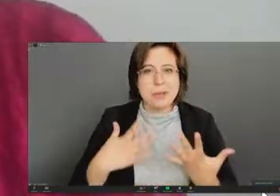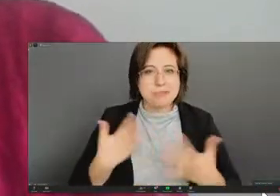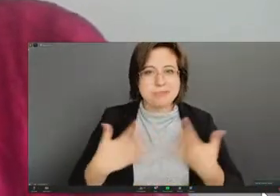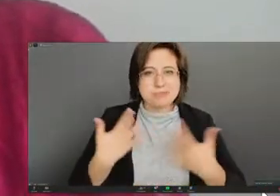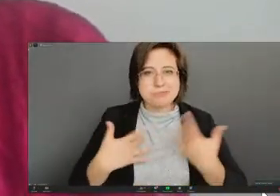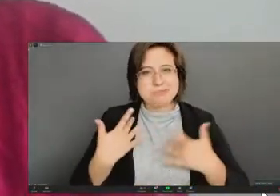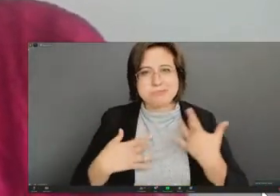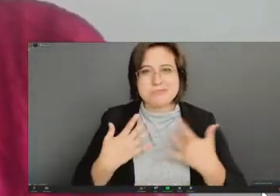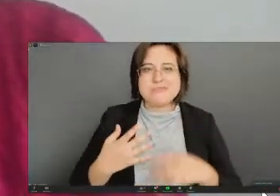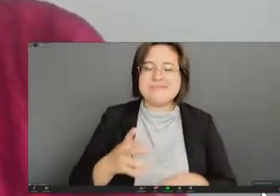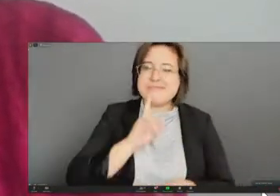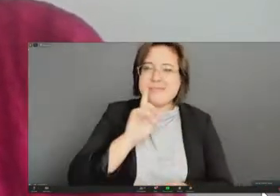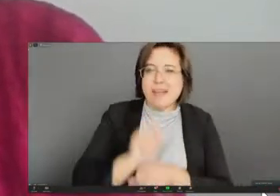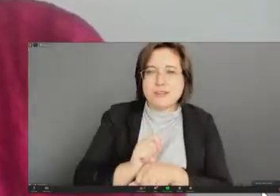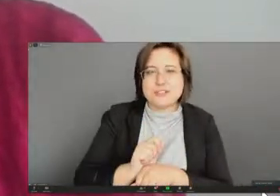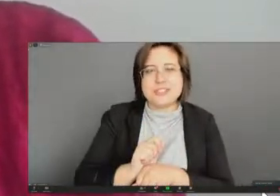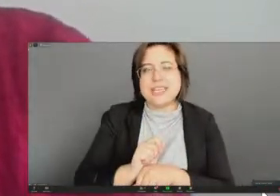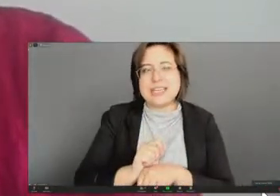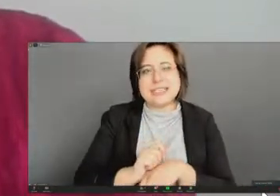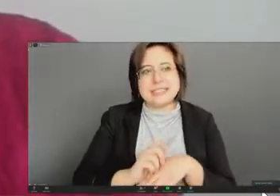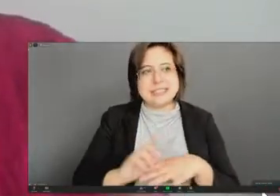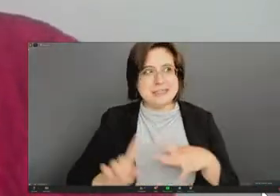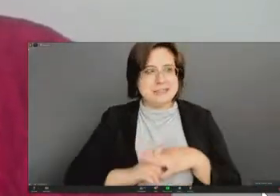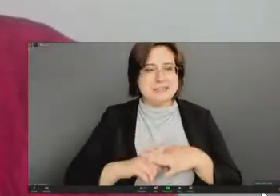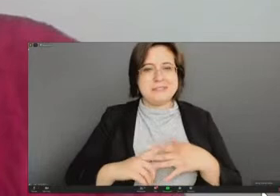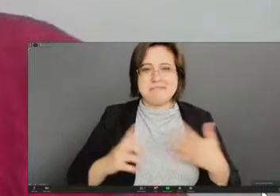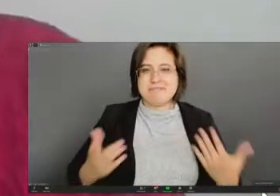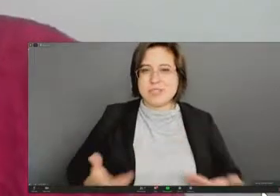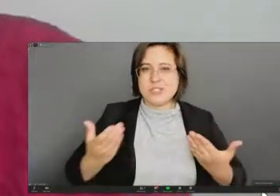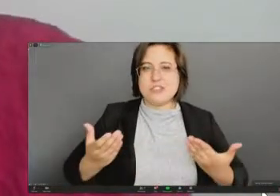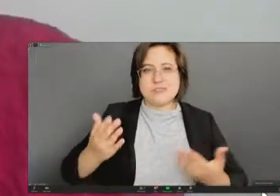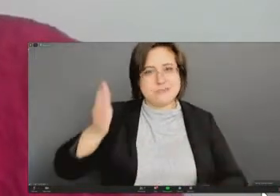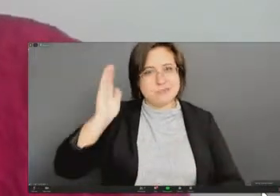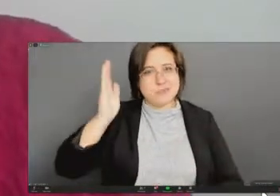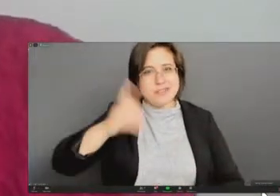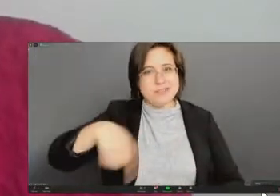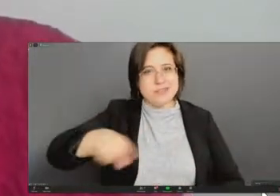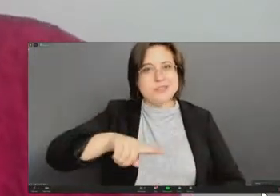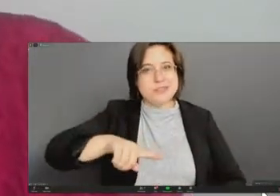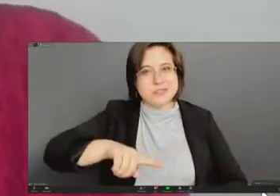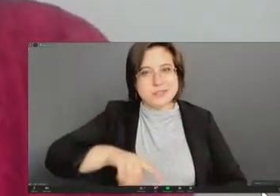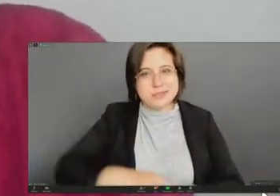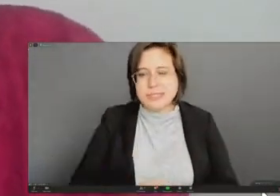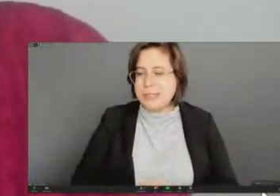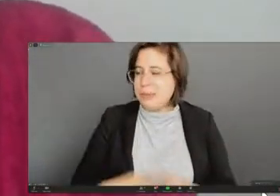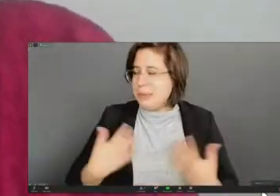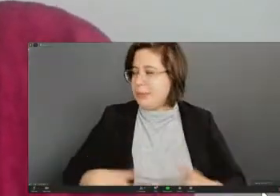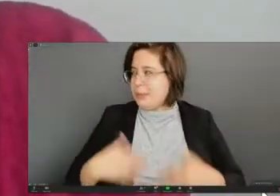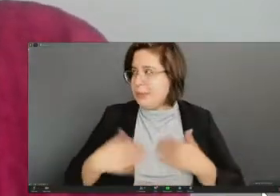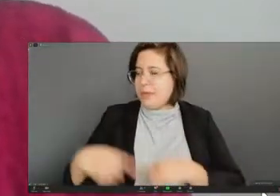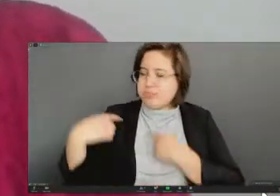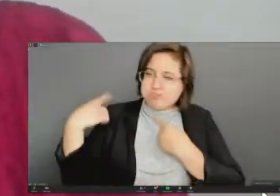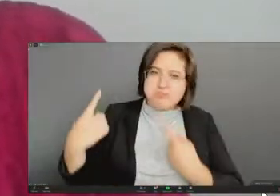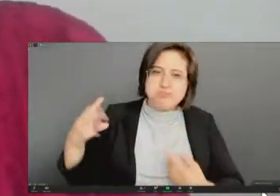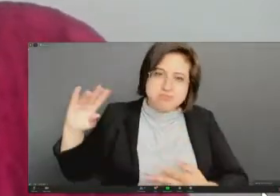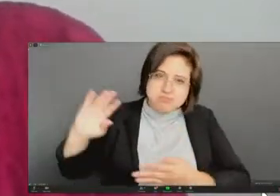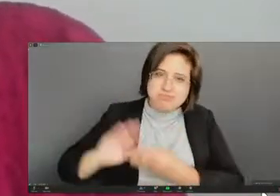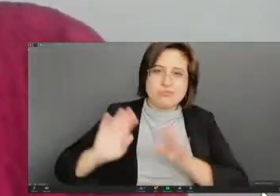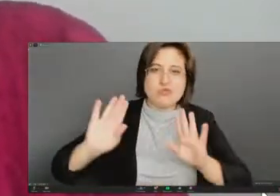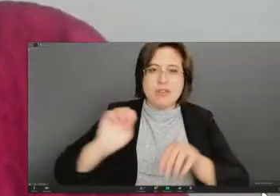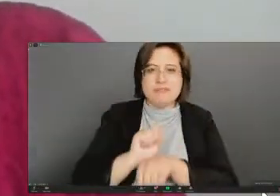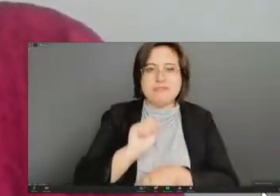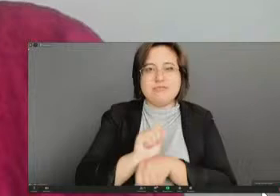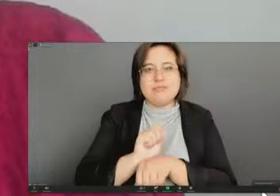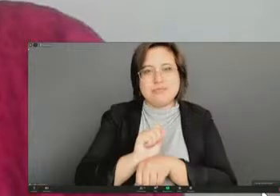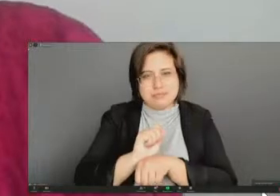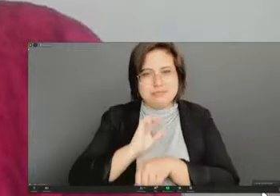to actually be here to present to you great work that our